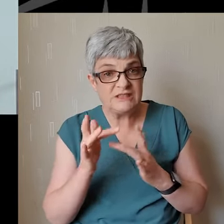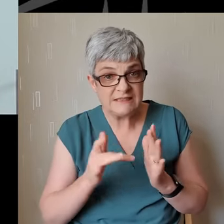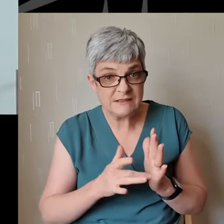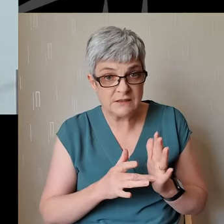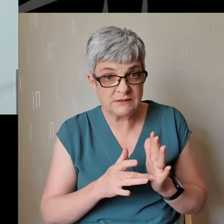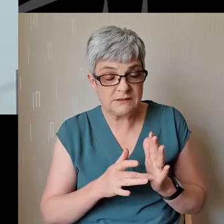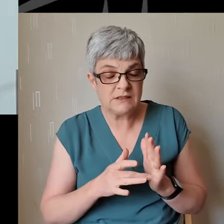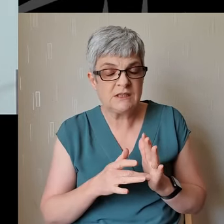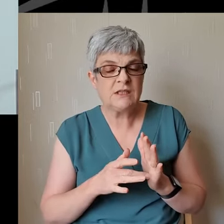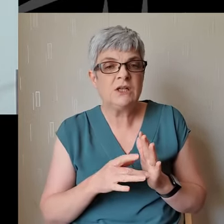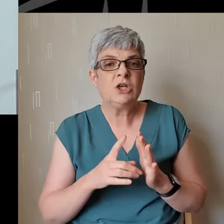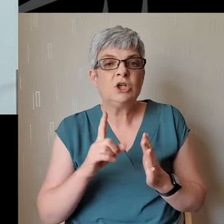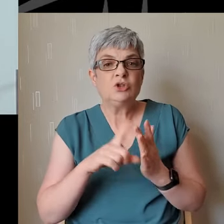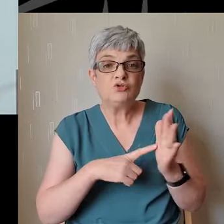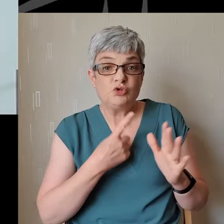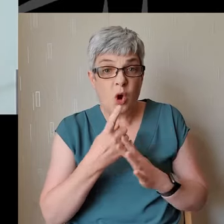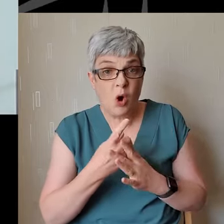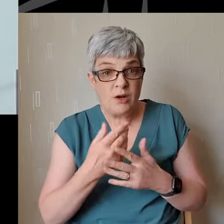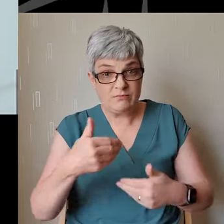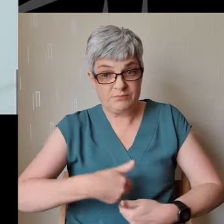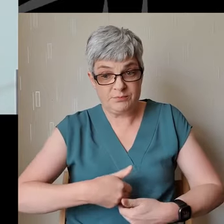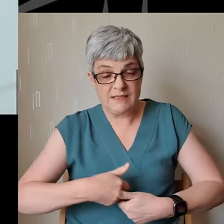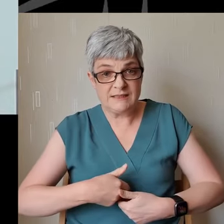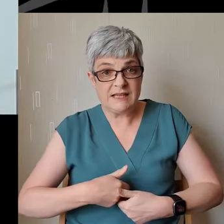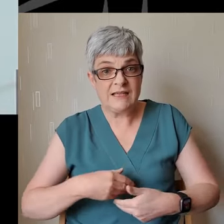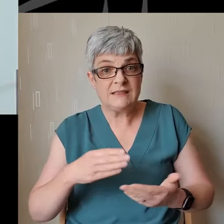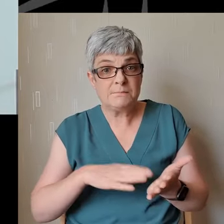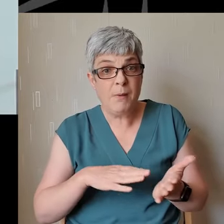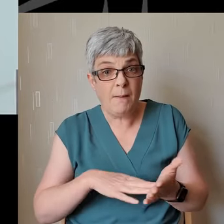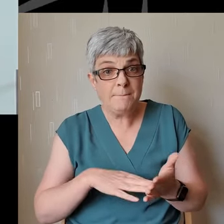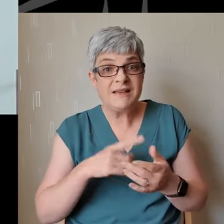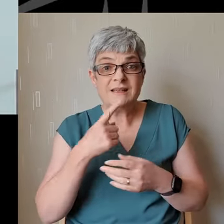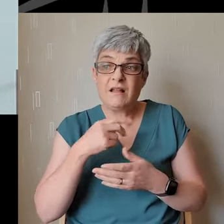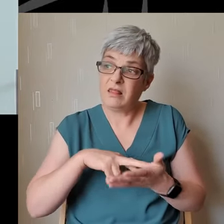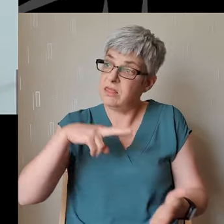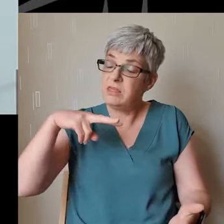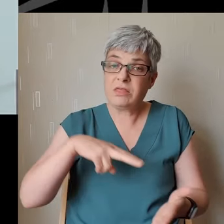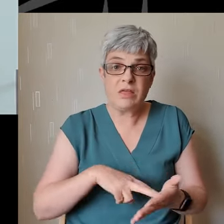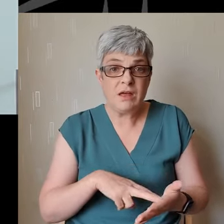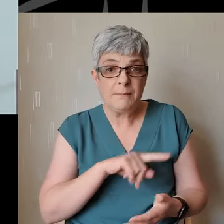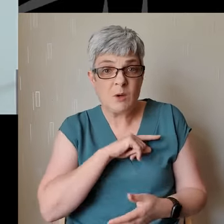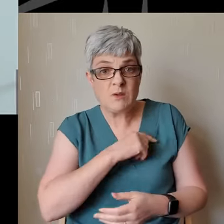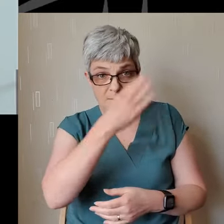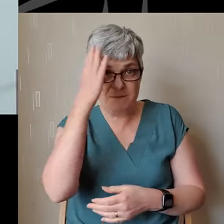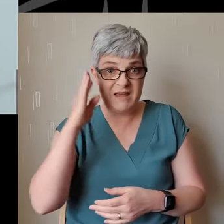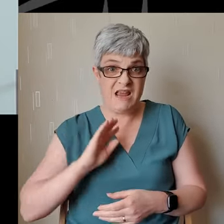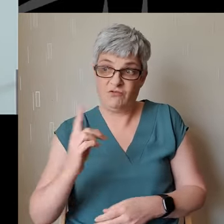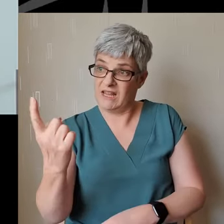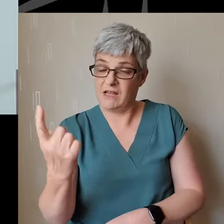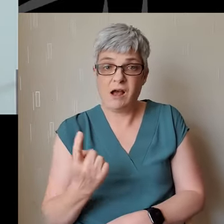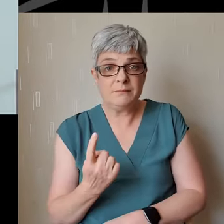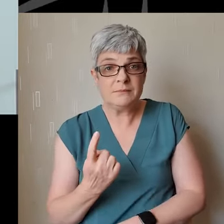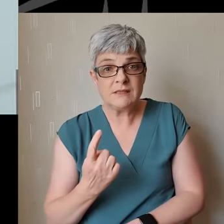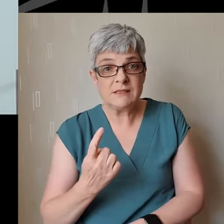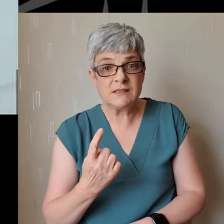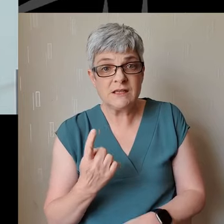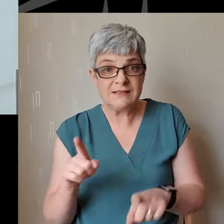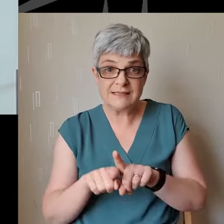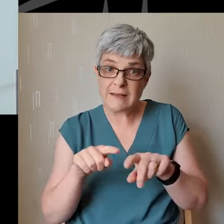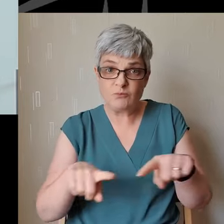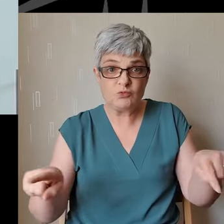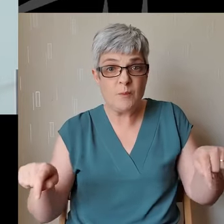John, while still in his mother Elizabeth's womb, leaps for joy when Mary, who by this time is carrying Jesus, comes into the same